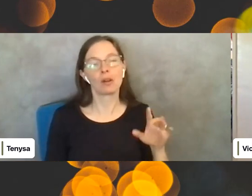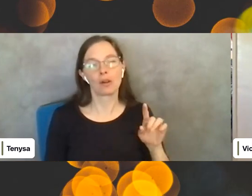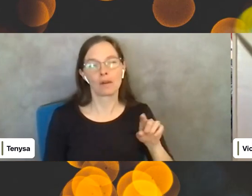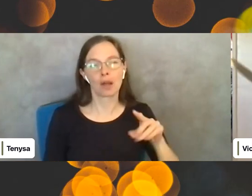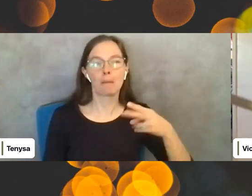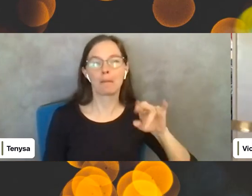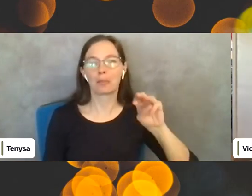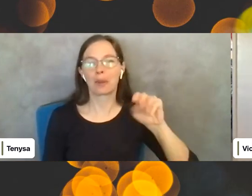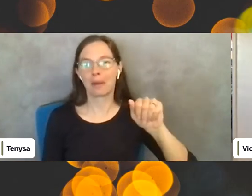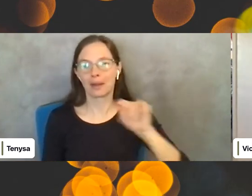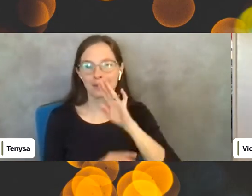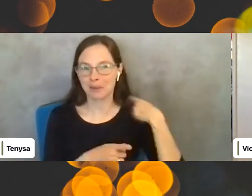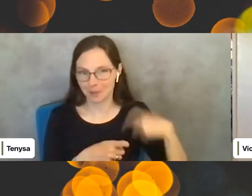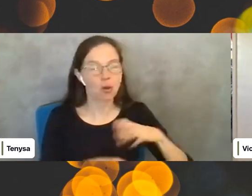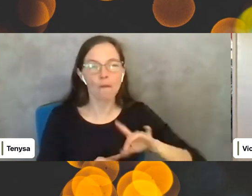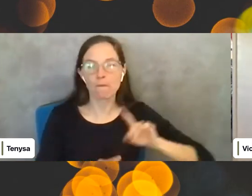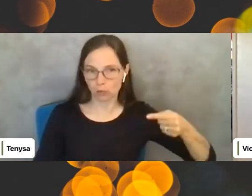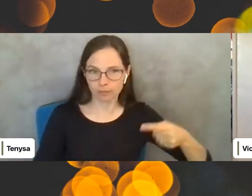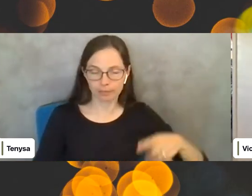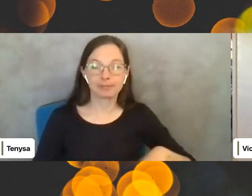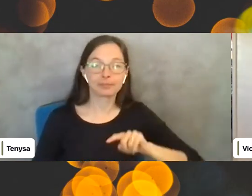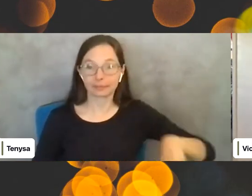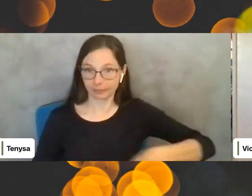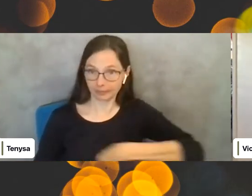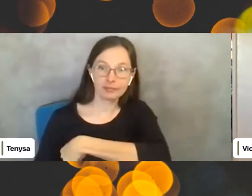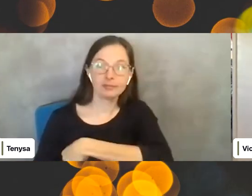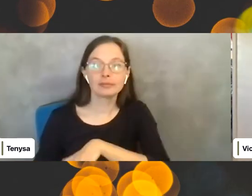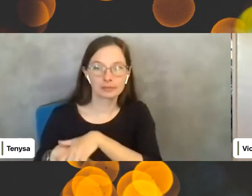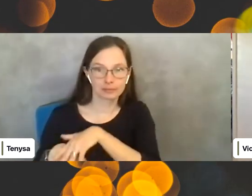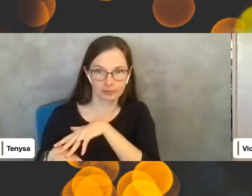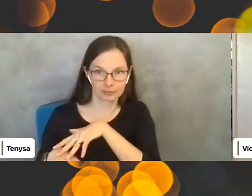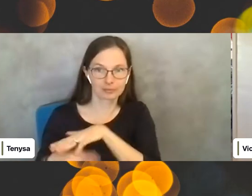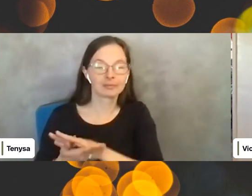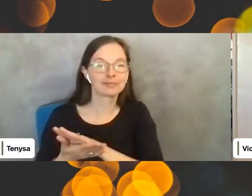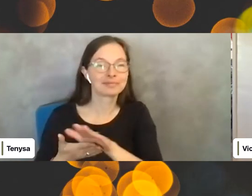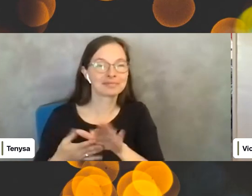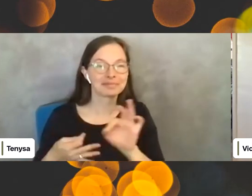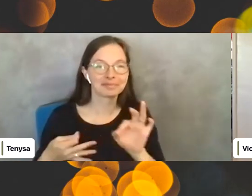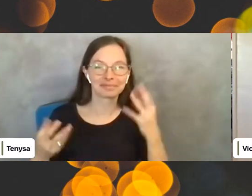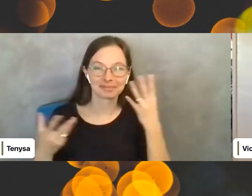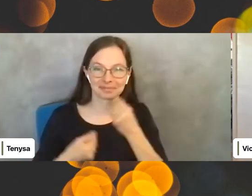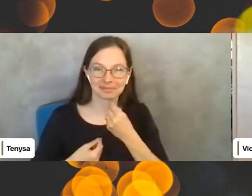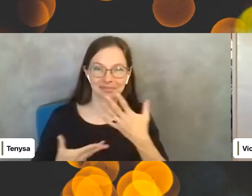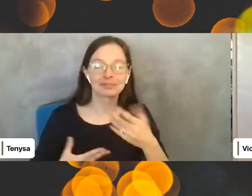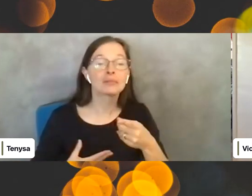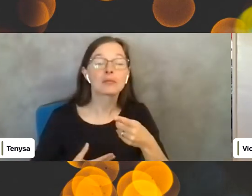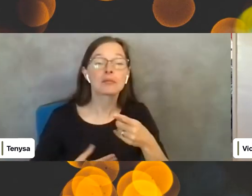parry. Nice and slow. Yes, love, love, love, excellent. And make sure those like elbows are